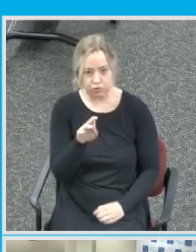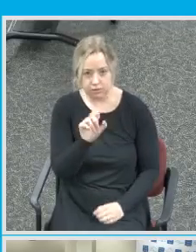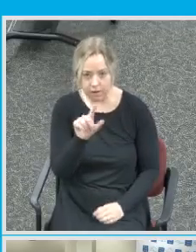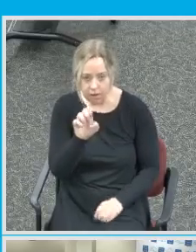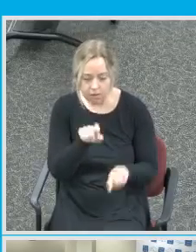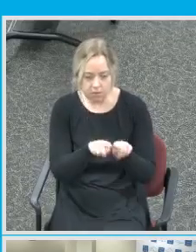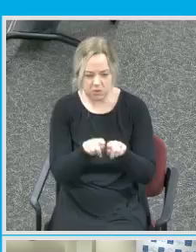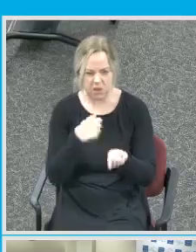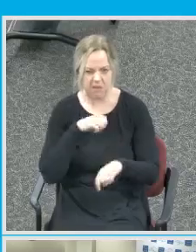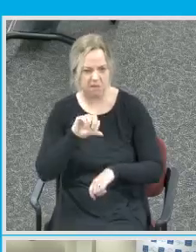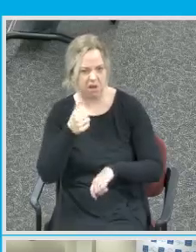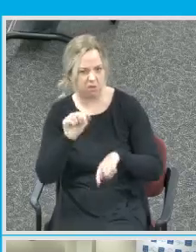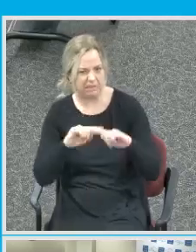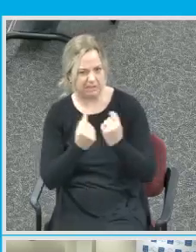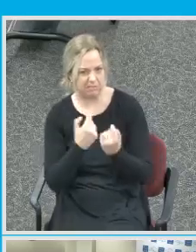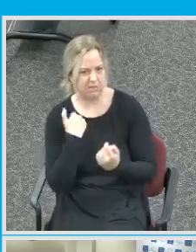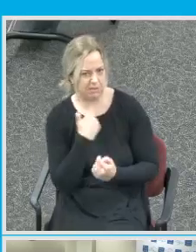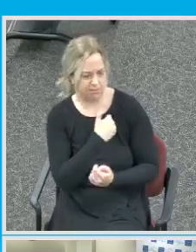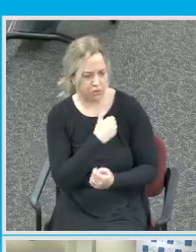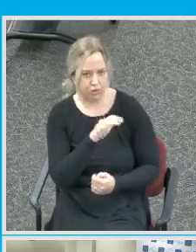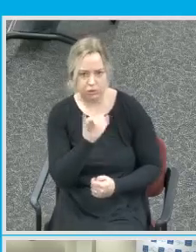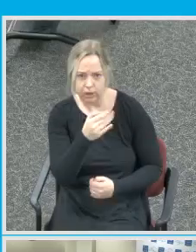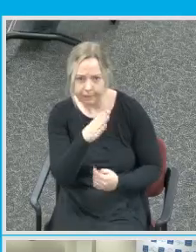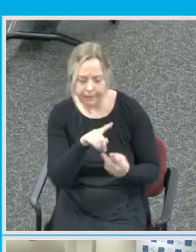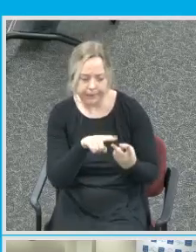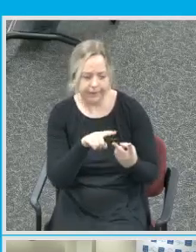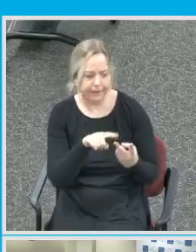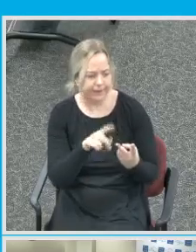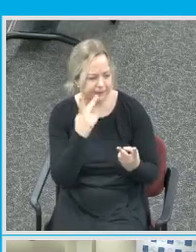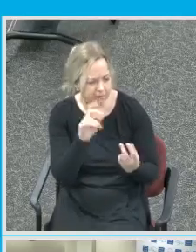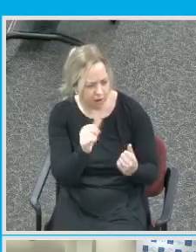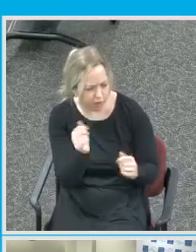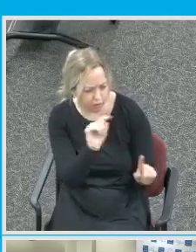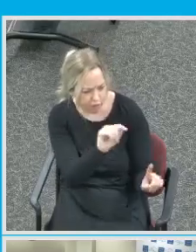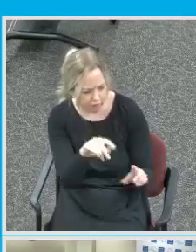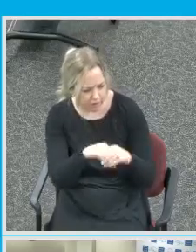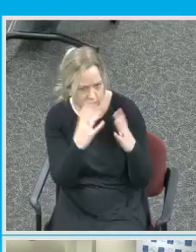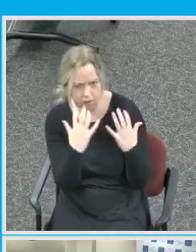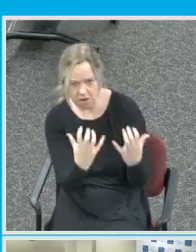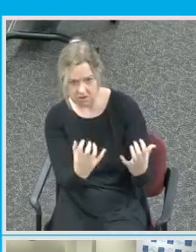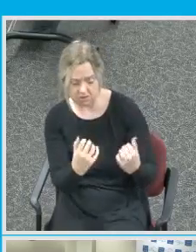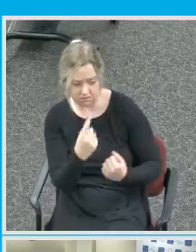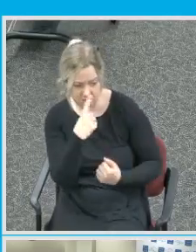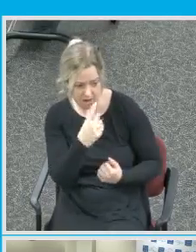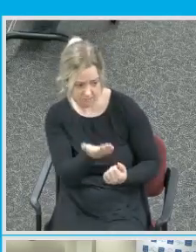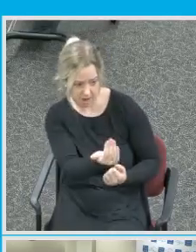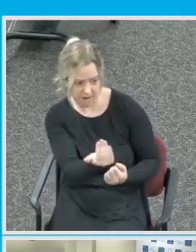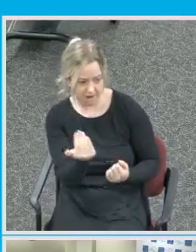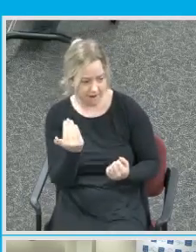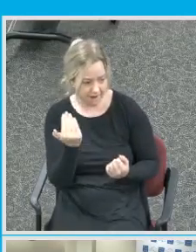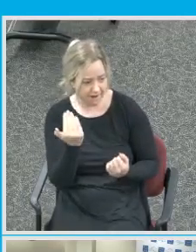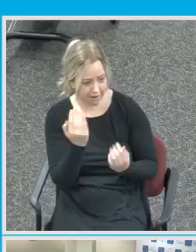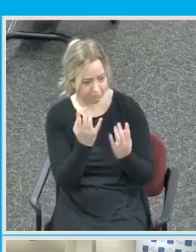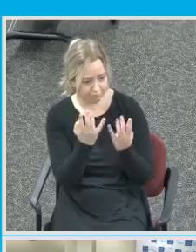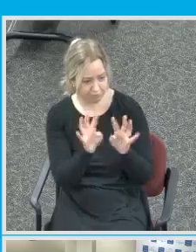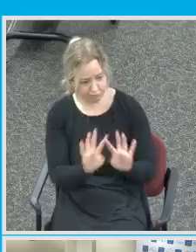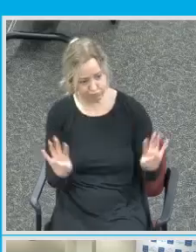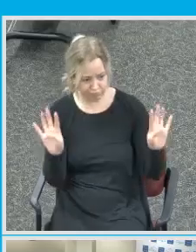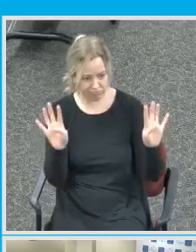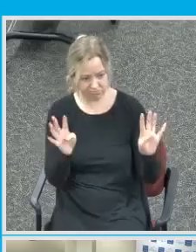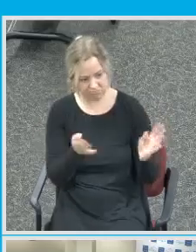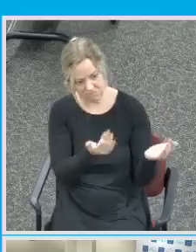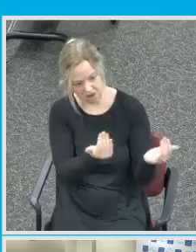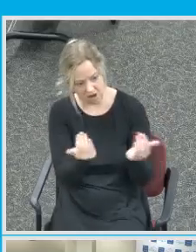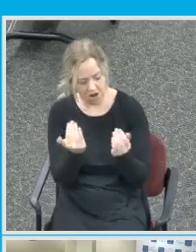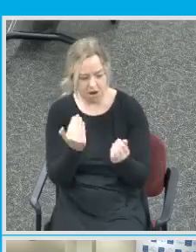additional team members, JB, and I see some others. and the audience. I want